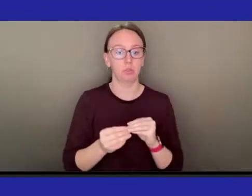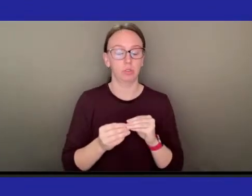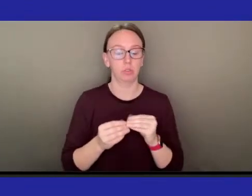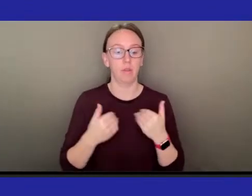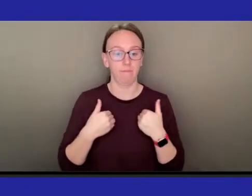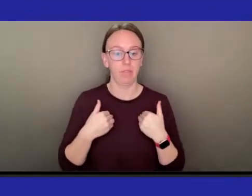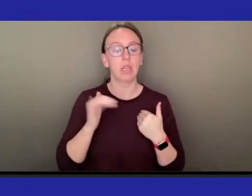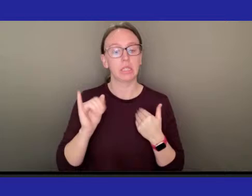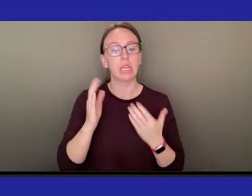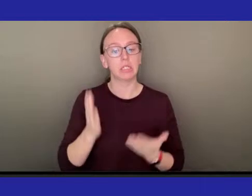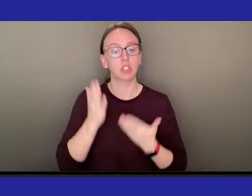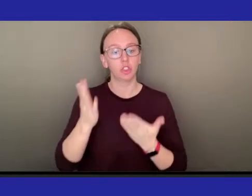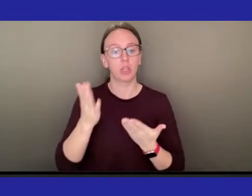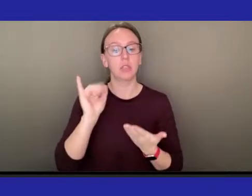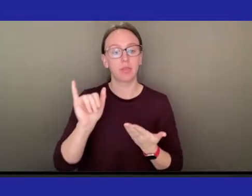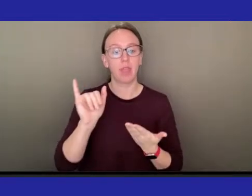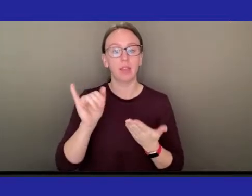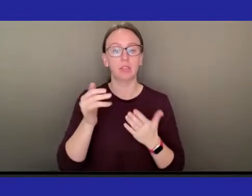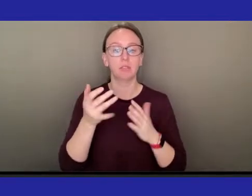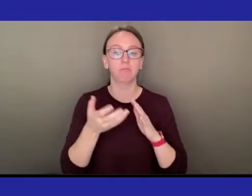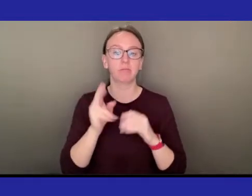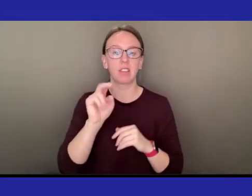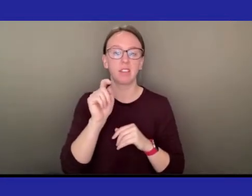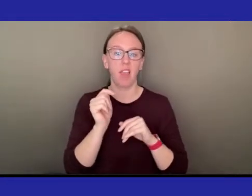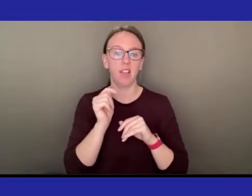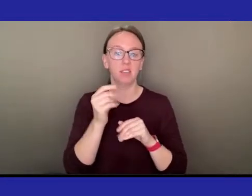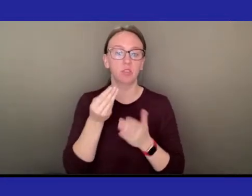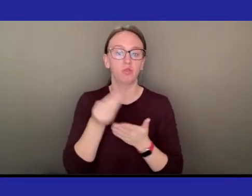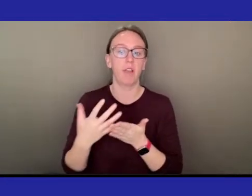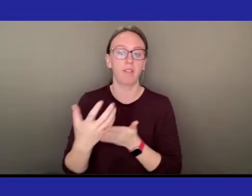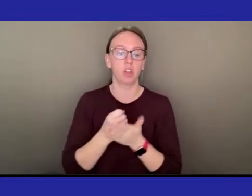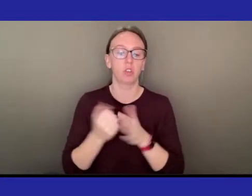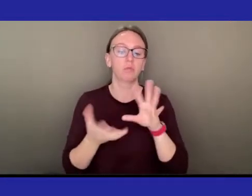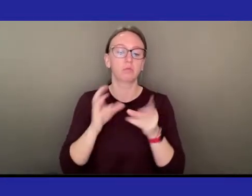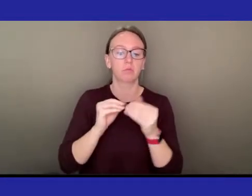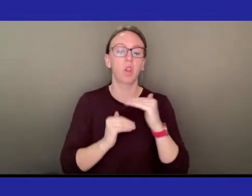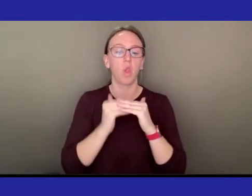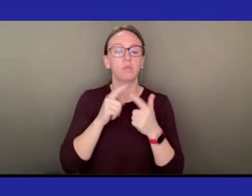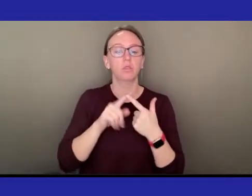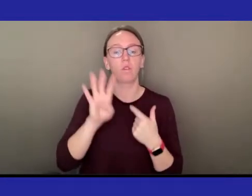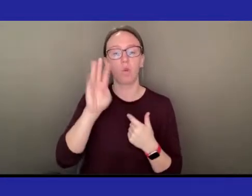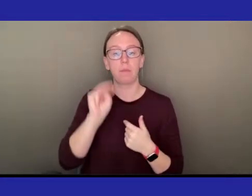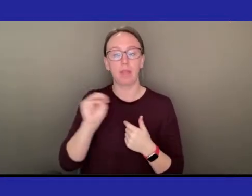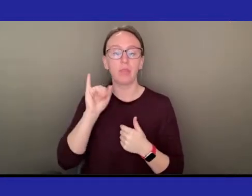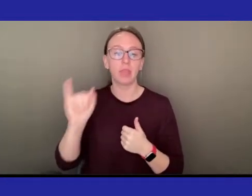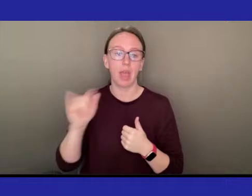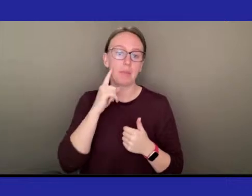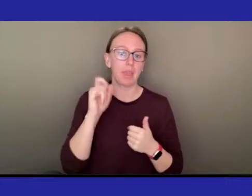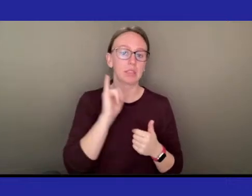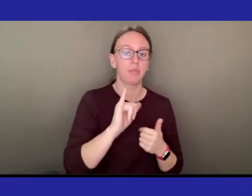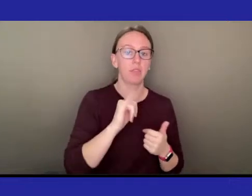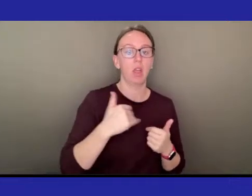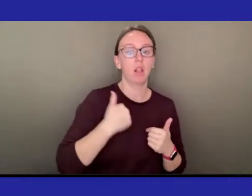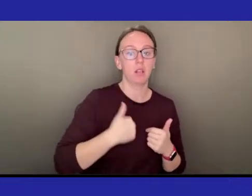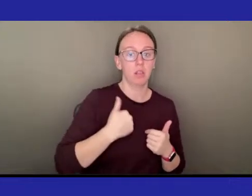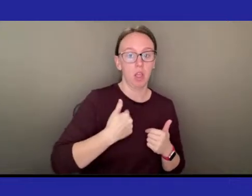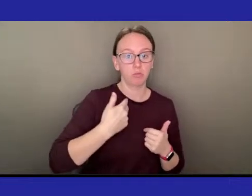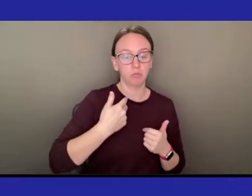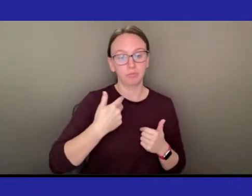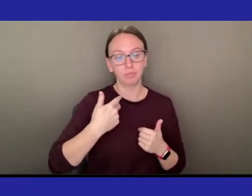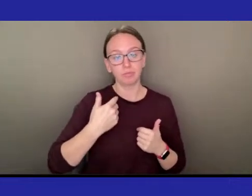suggest that a net revenue was close to about $4 million. And a lot of that was driven through the lung resections, lung biopsies, and the images that are being